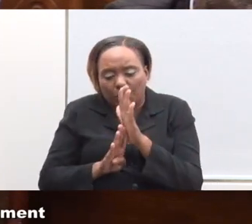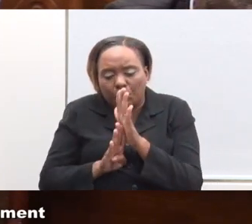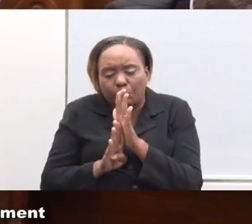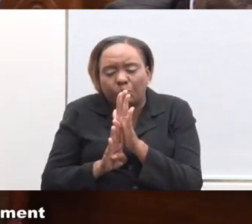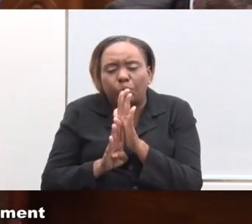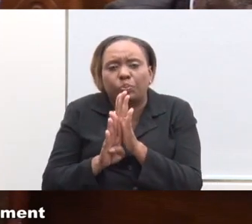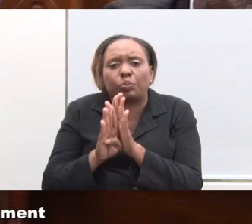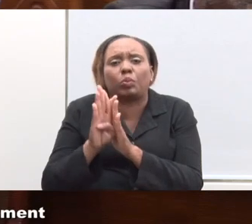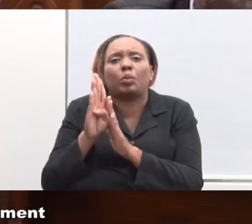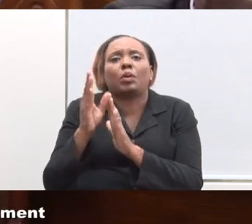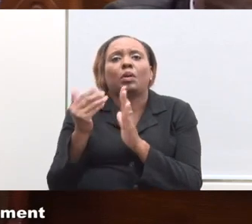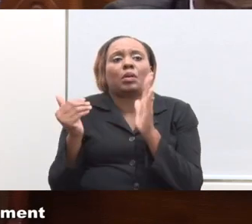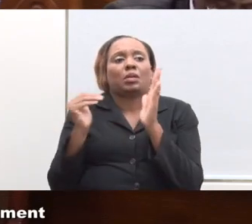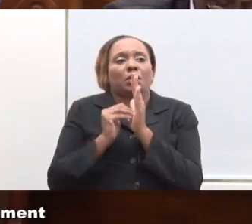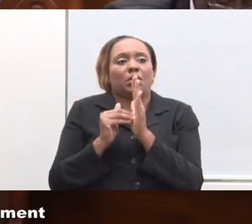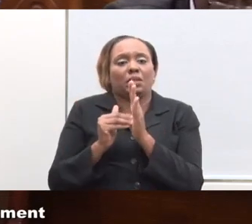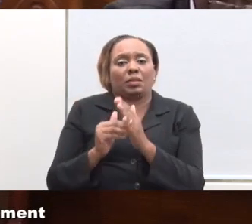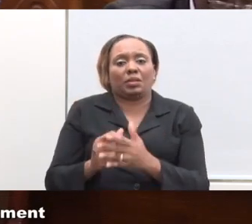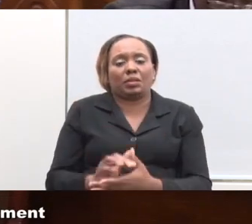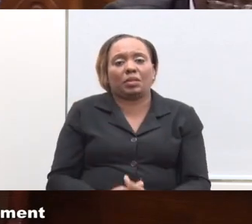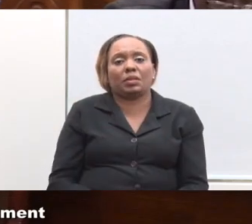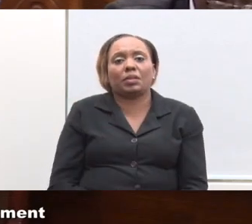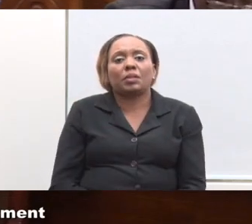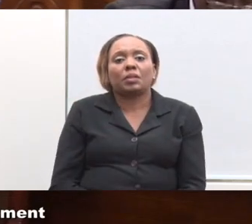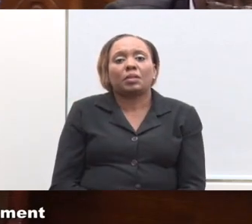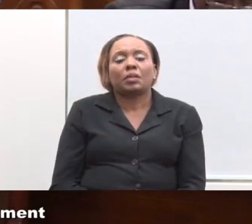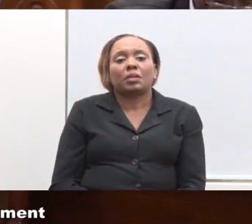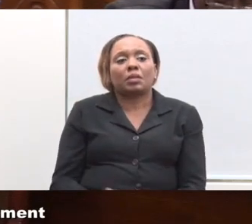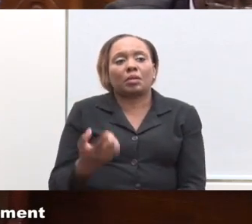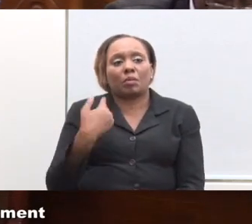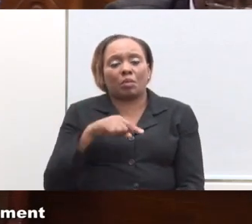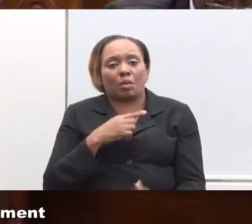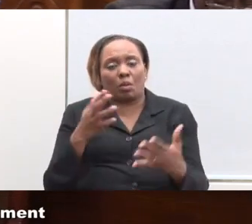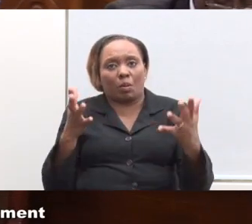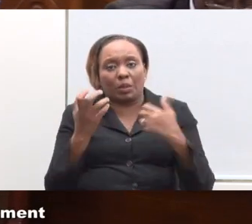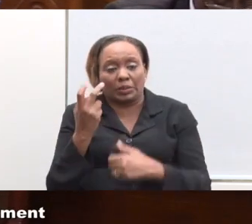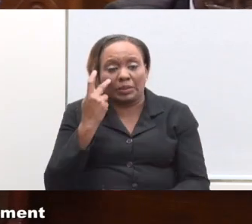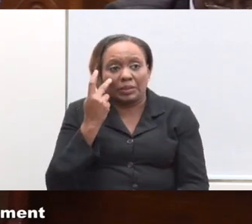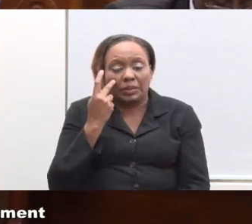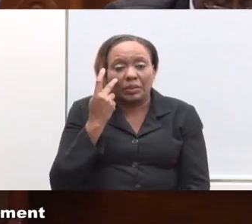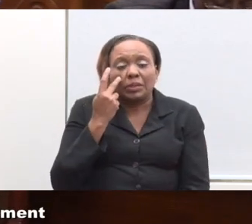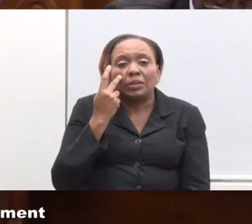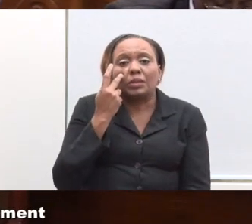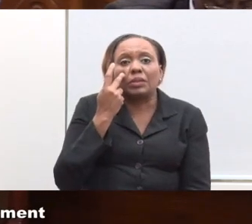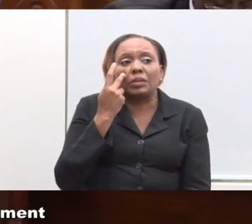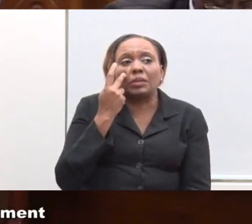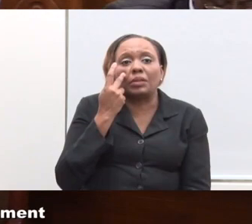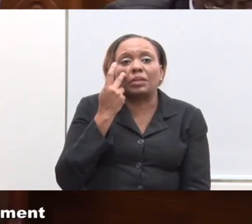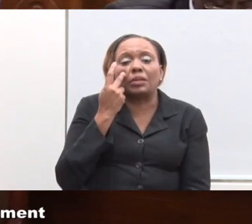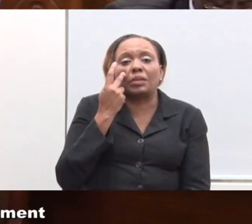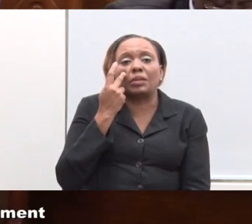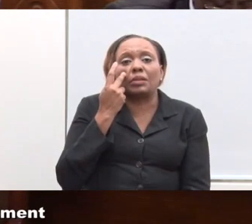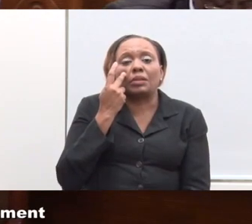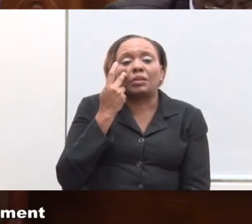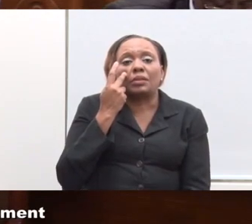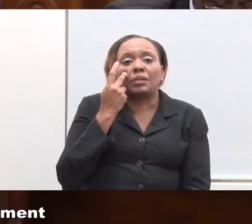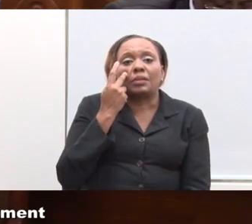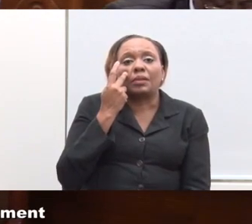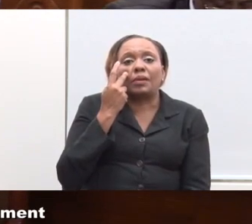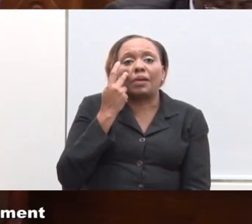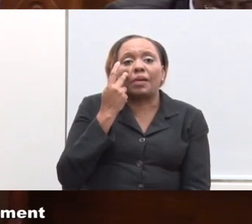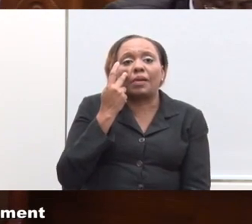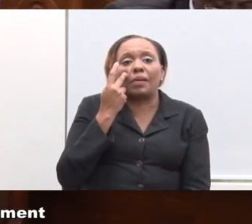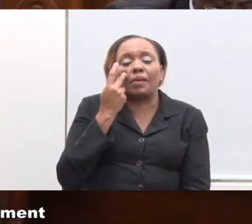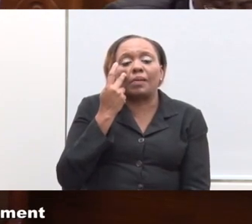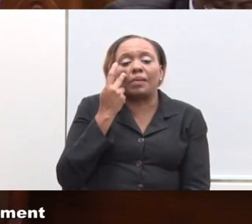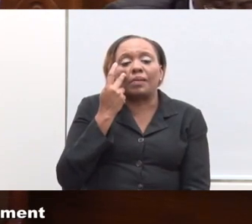shortly announce, be in a position to see some of them, through deferrals and access to working capital,